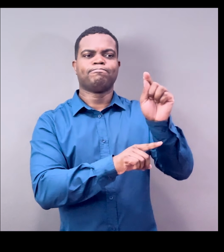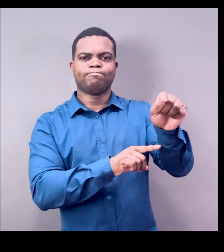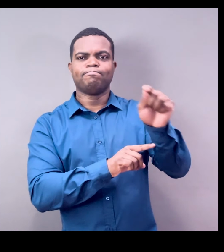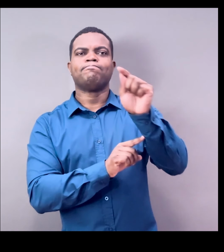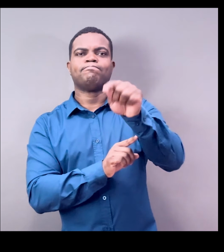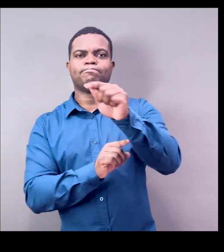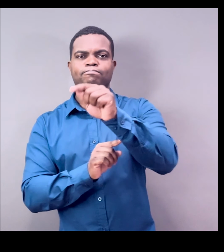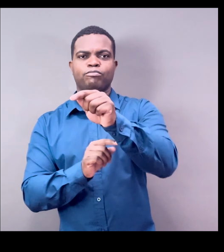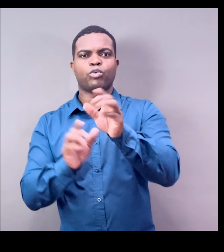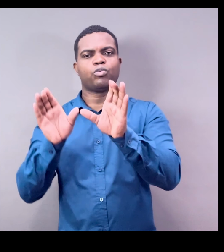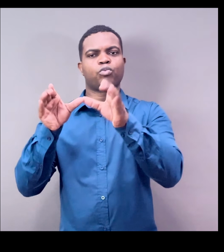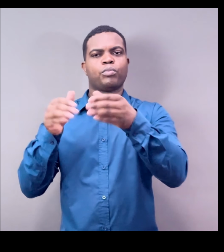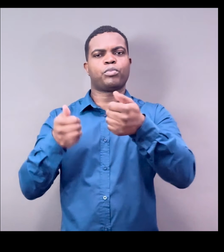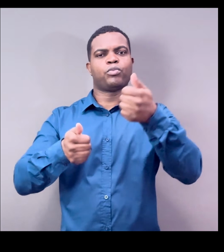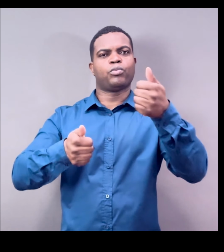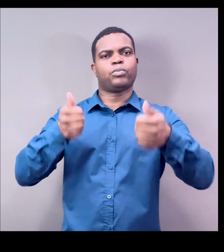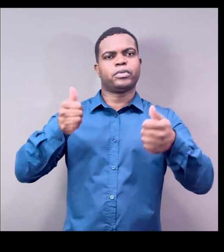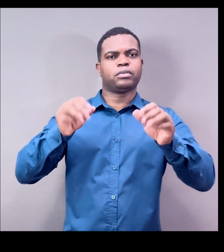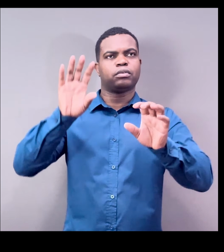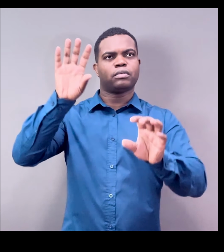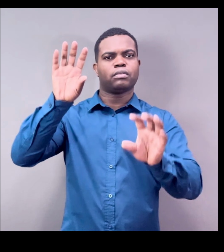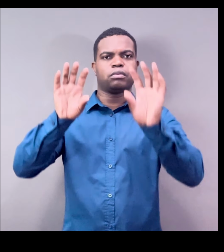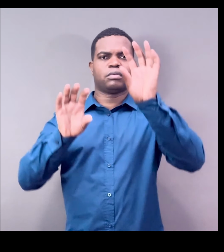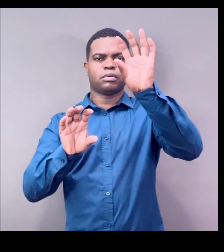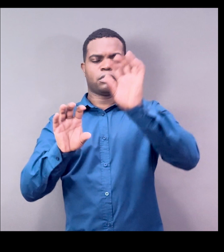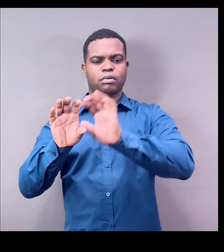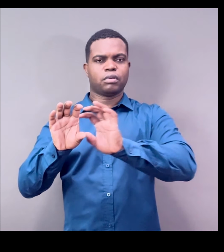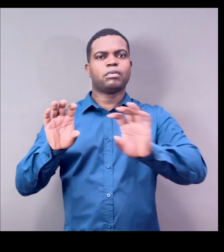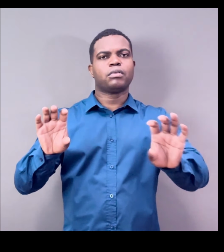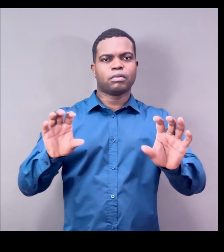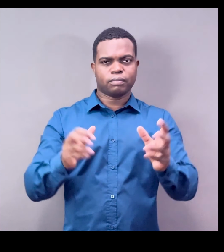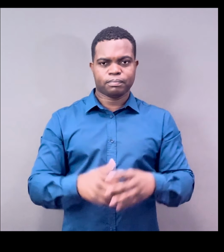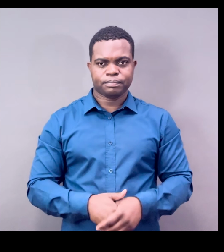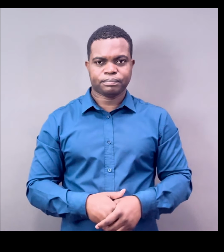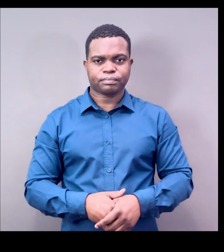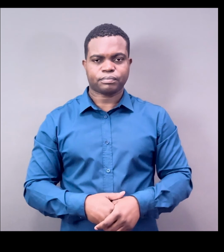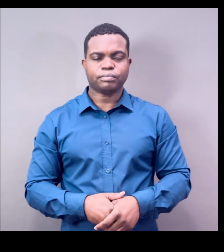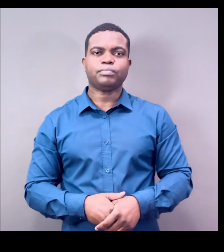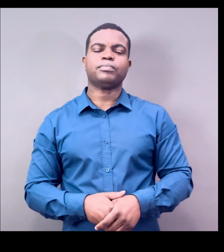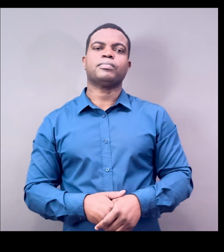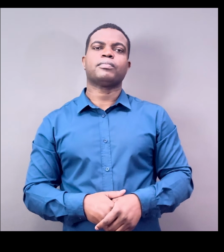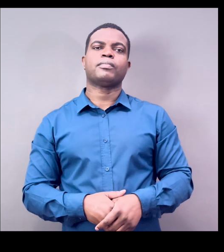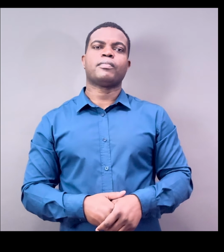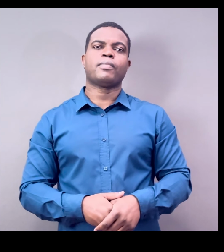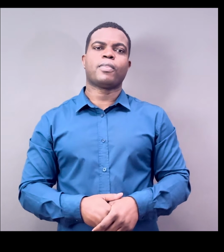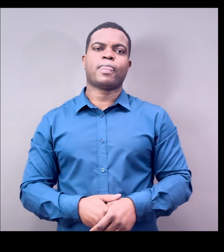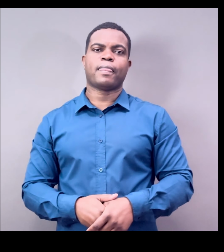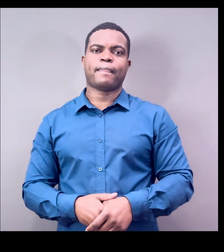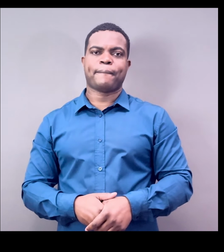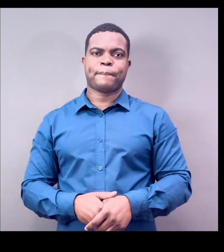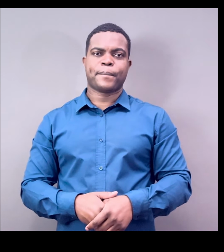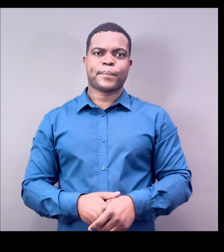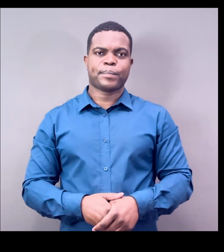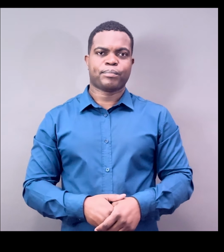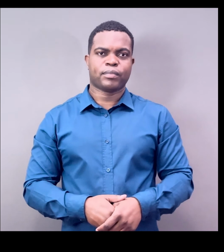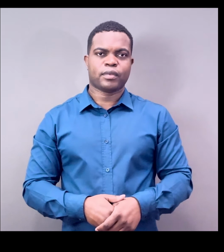what these stakeholders are bringing or can bring into the project.